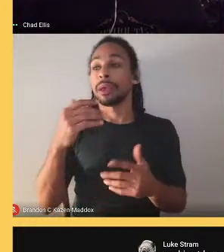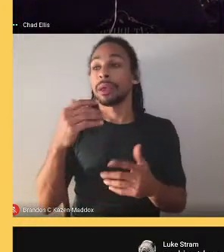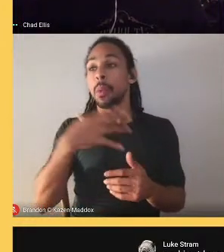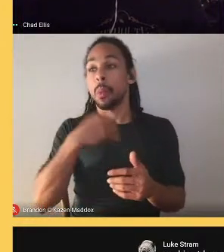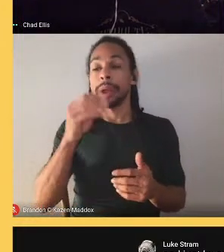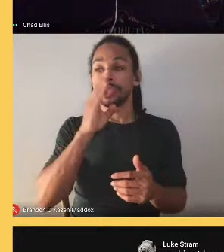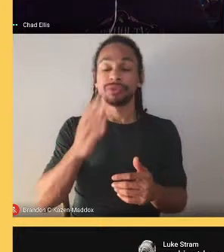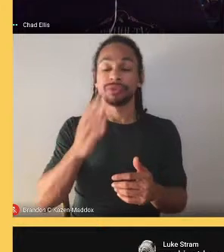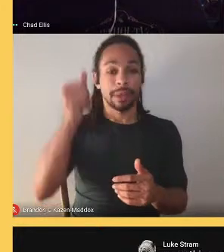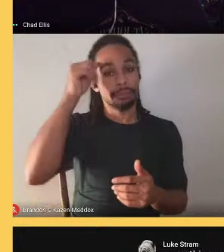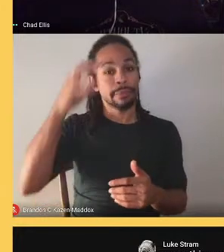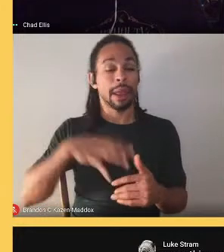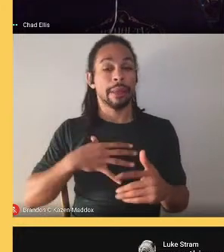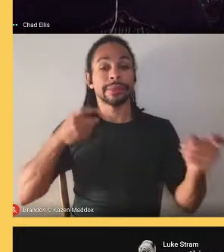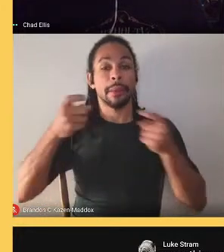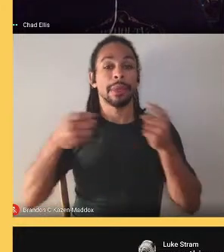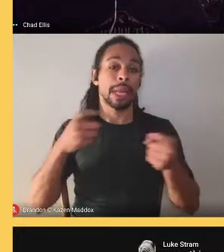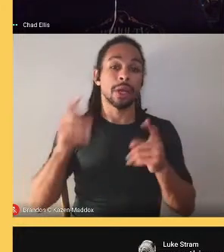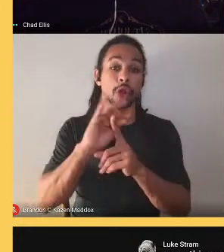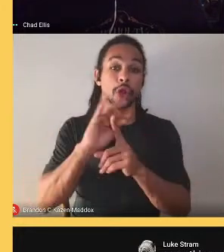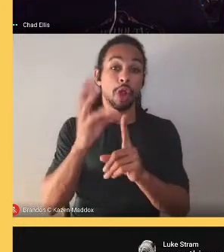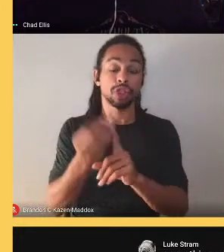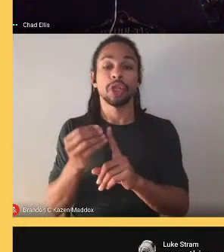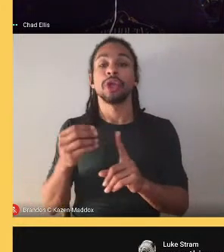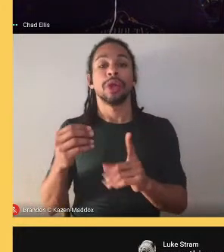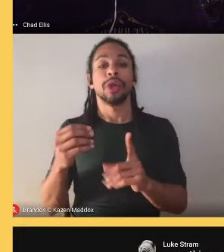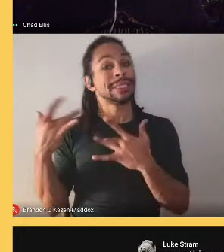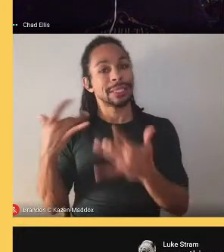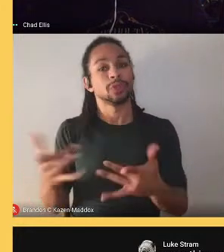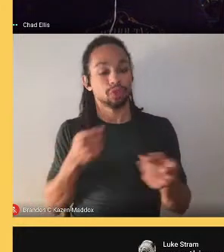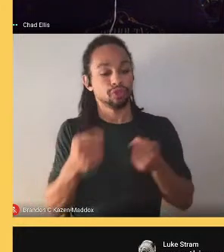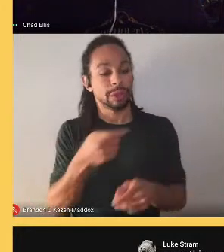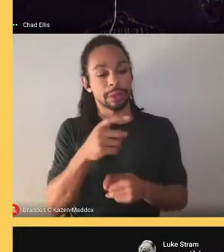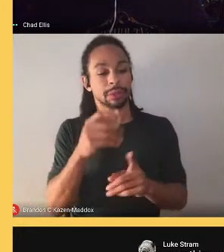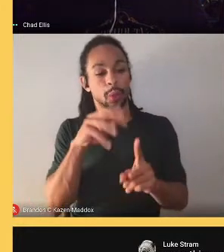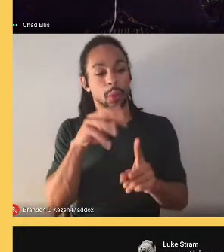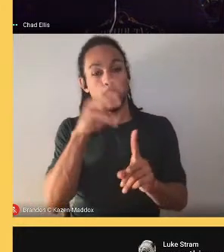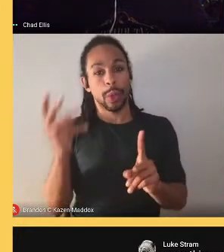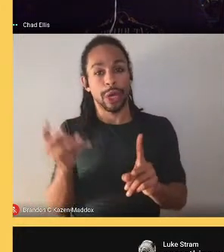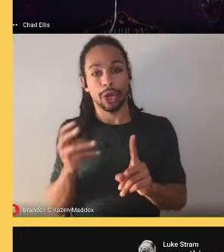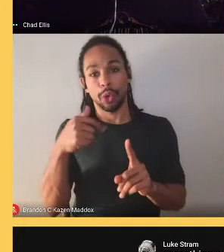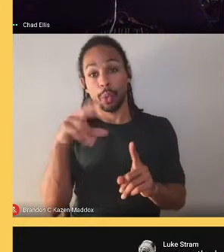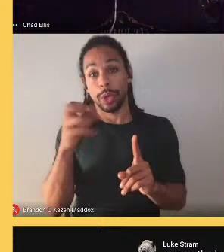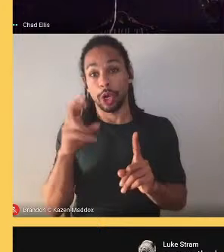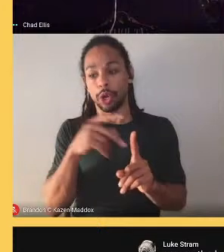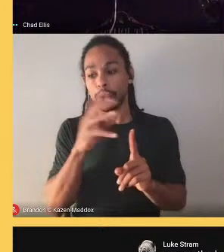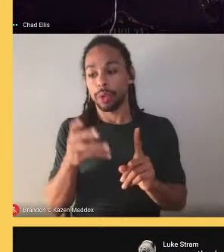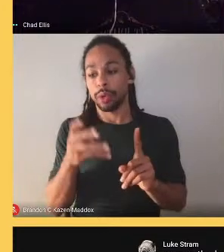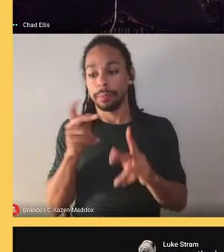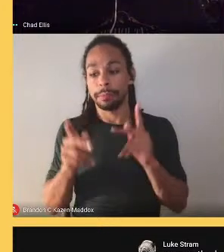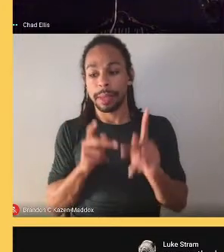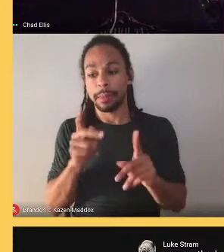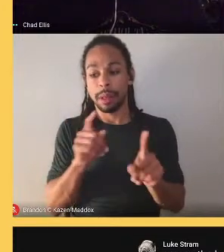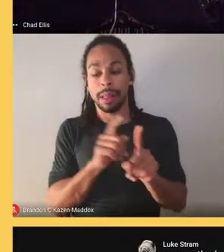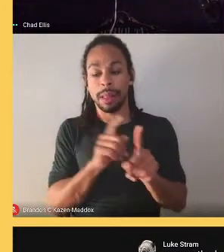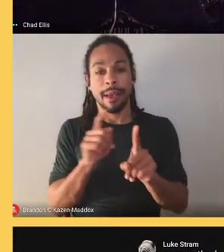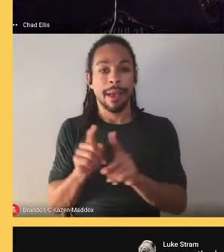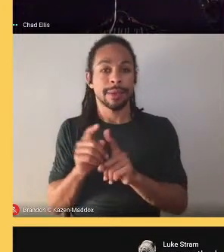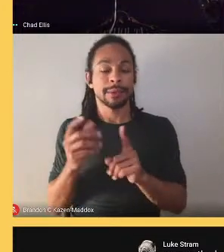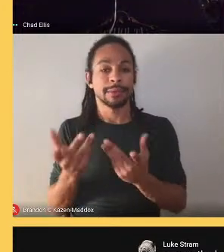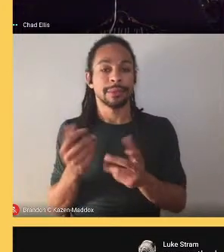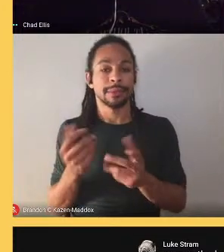then. Like if you see, you know, pictures of a bunch of, you know, women, like a couple of